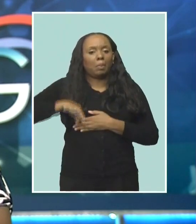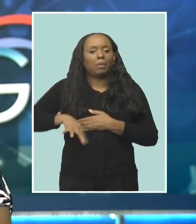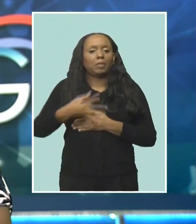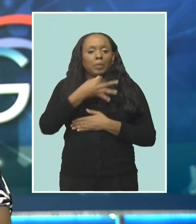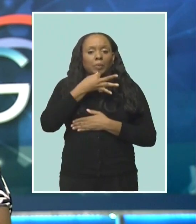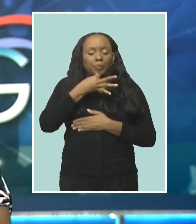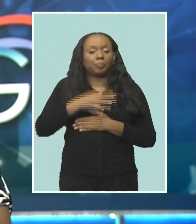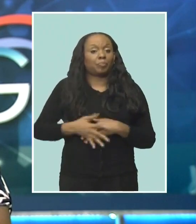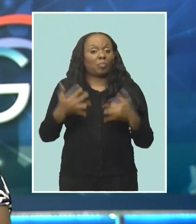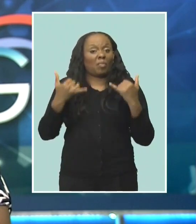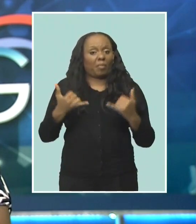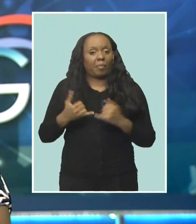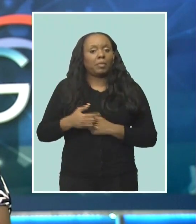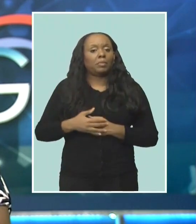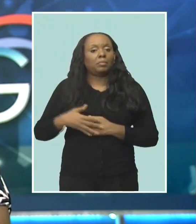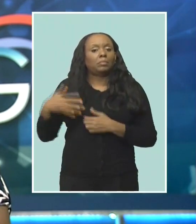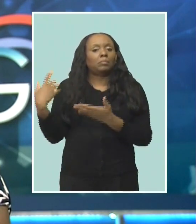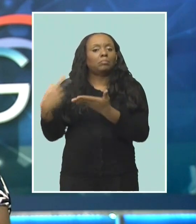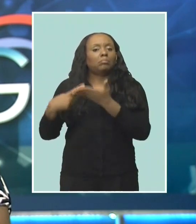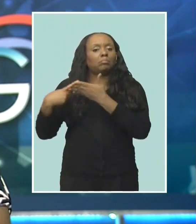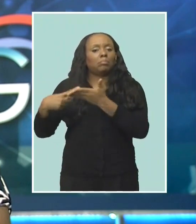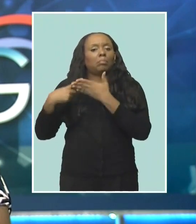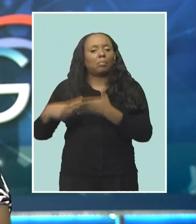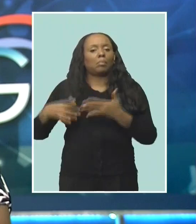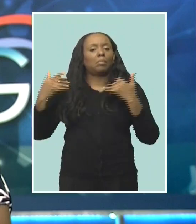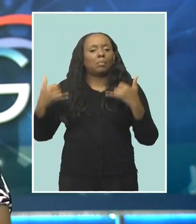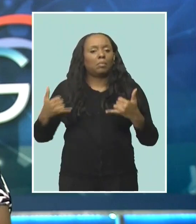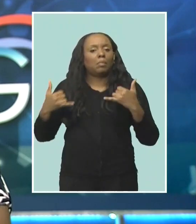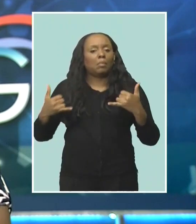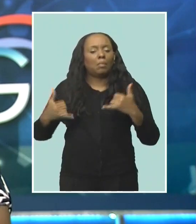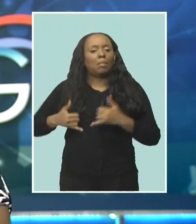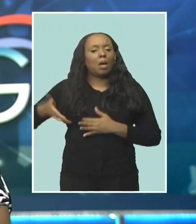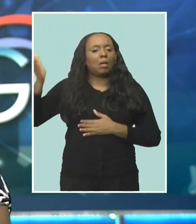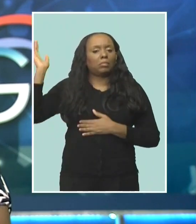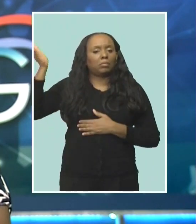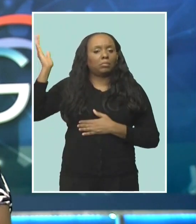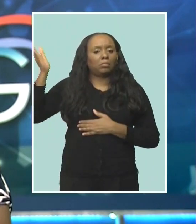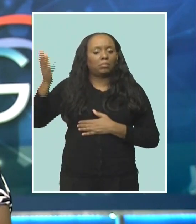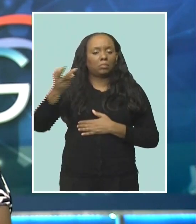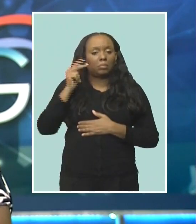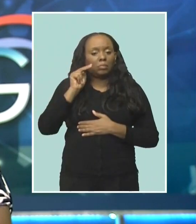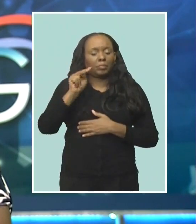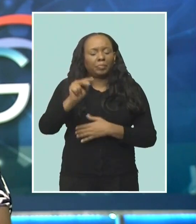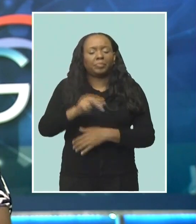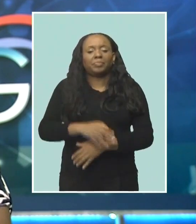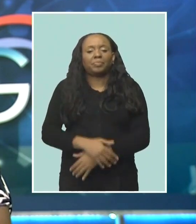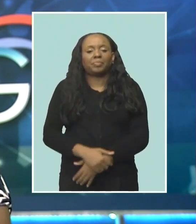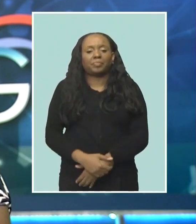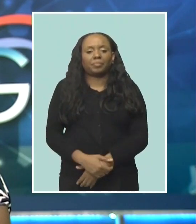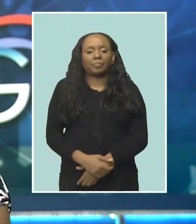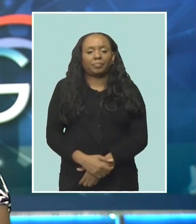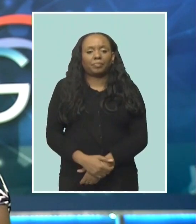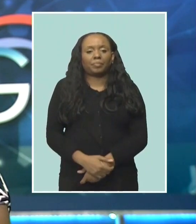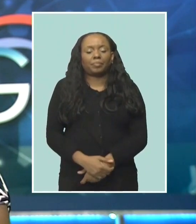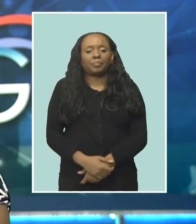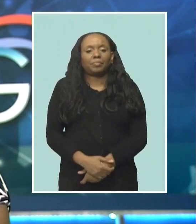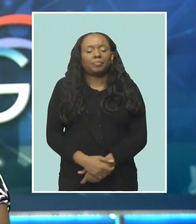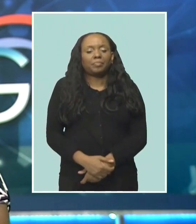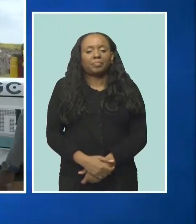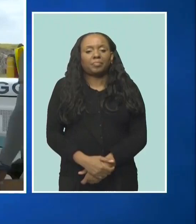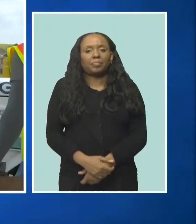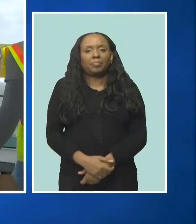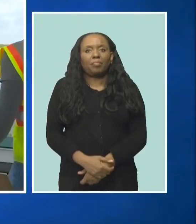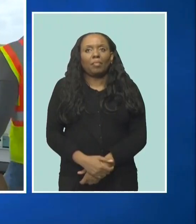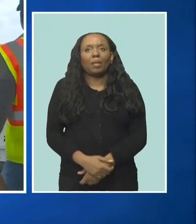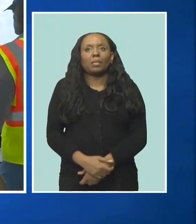The current status of the dairy industry was discussed today at a joint press conference. Our Anesta Henry was there.